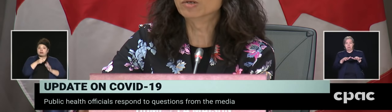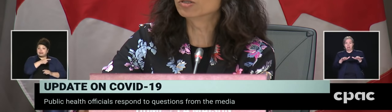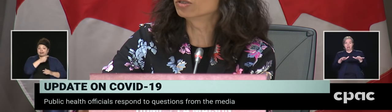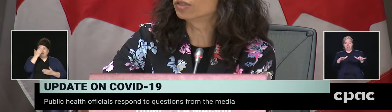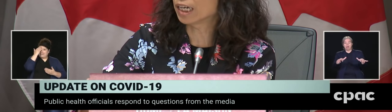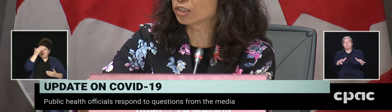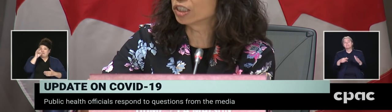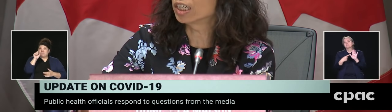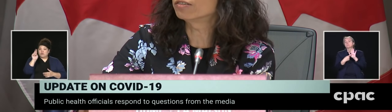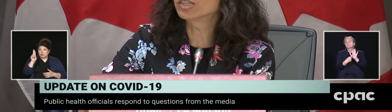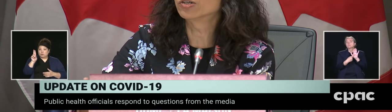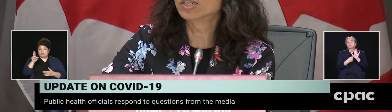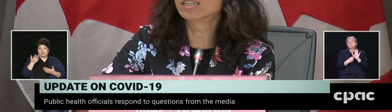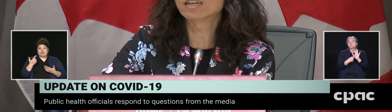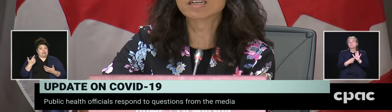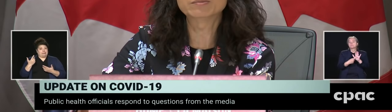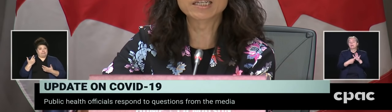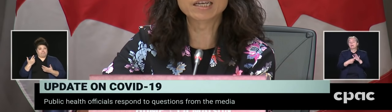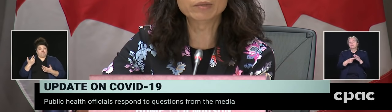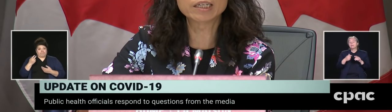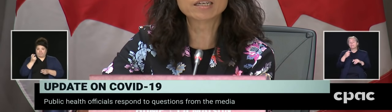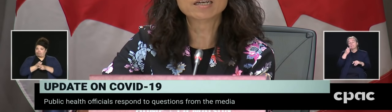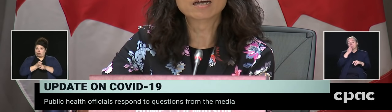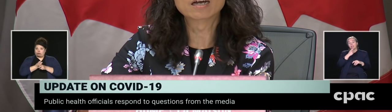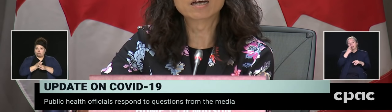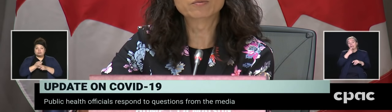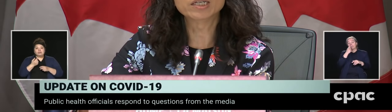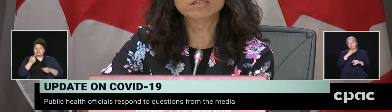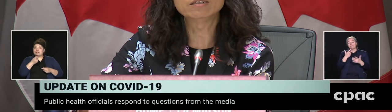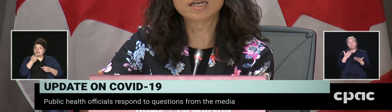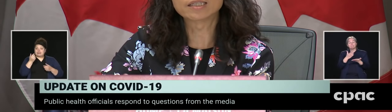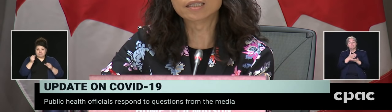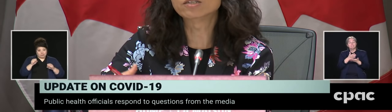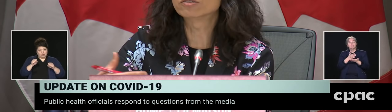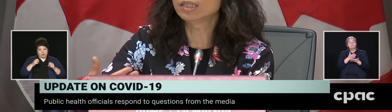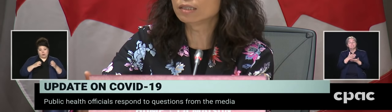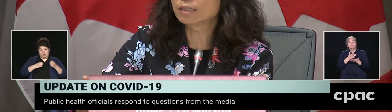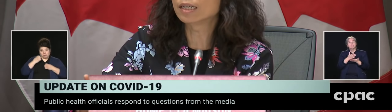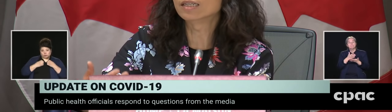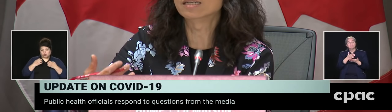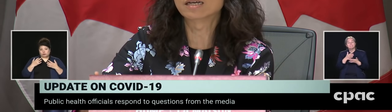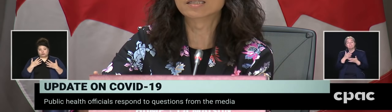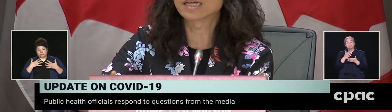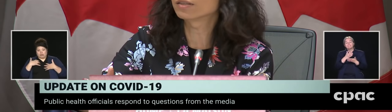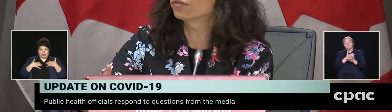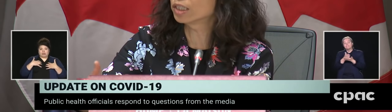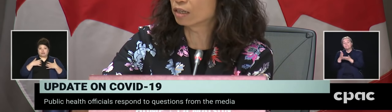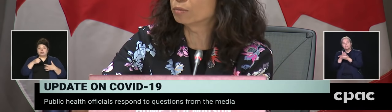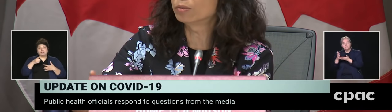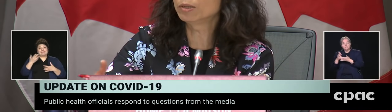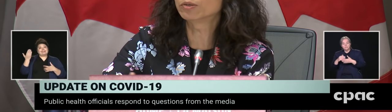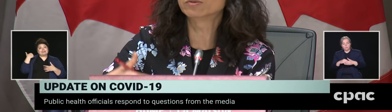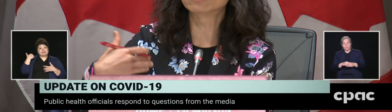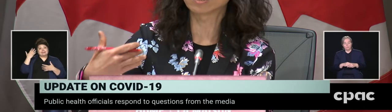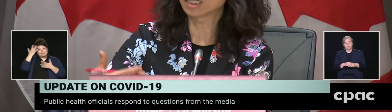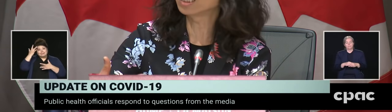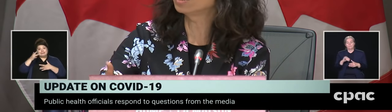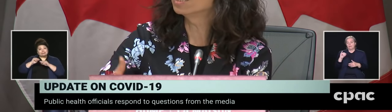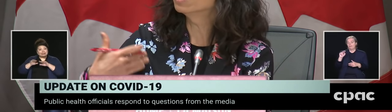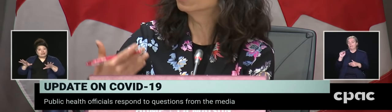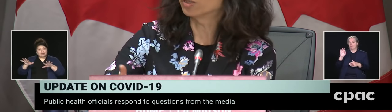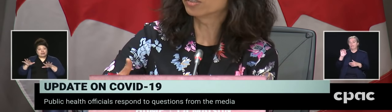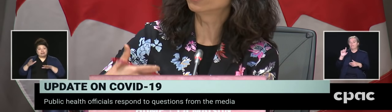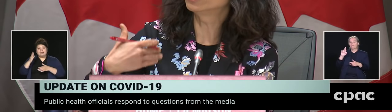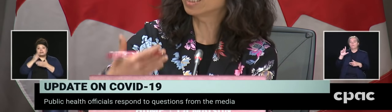quite an emotional reaction. I recall in the last pandemic, when you get an increase in deaths, for example, people will